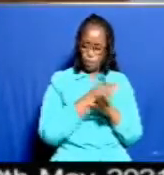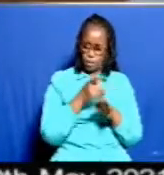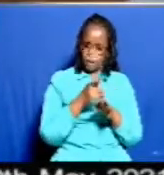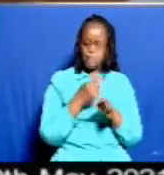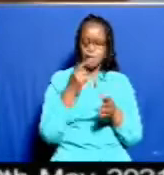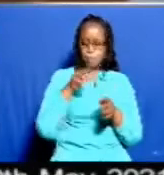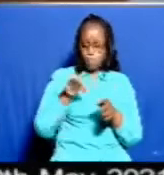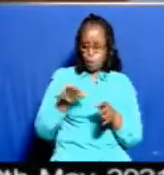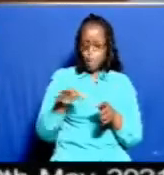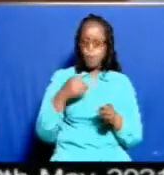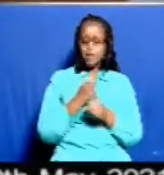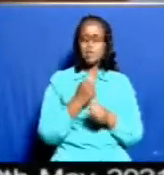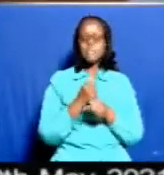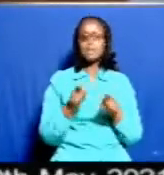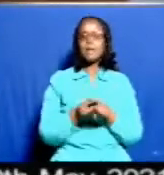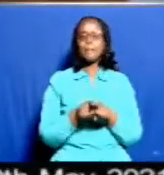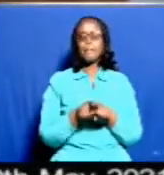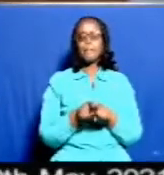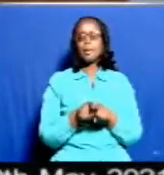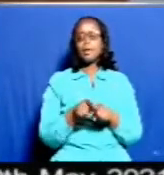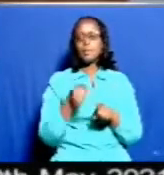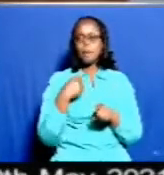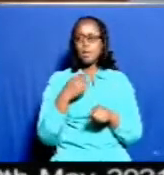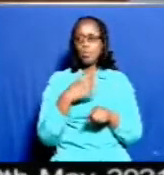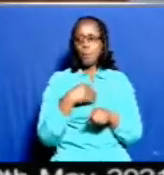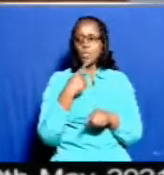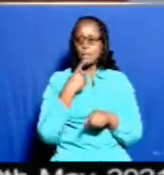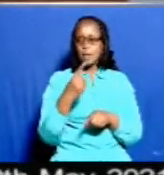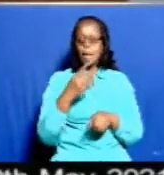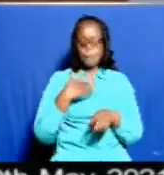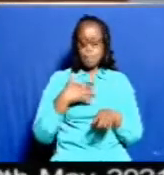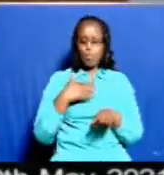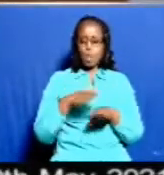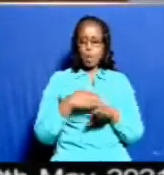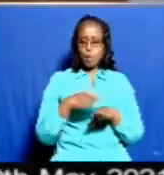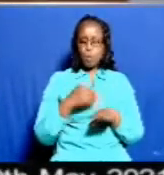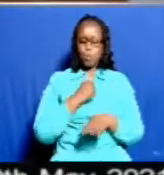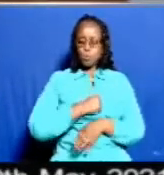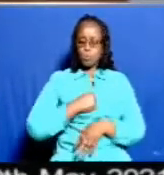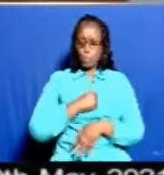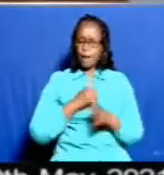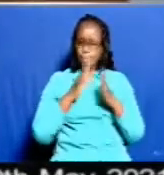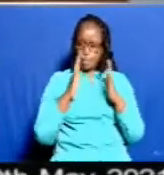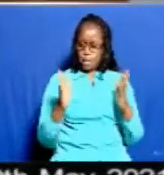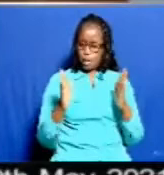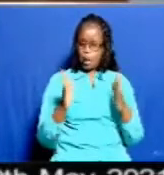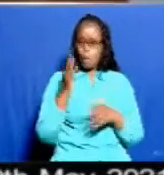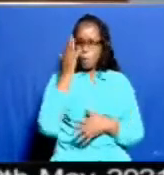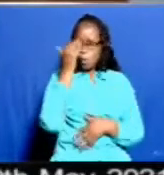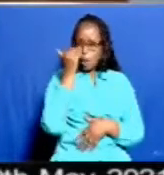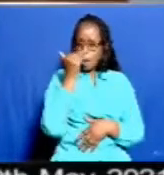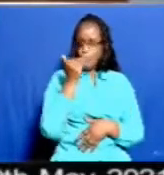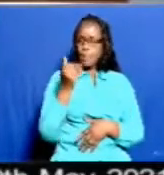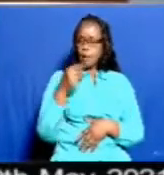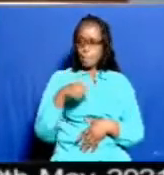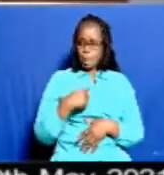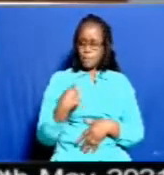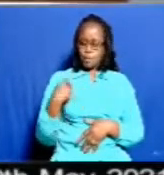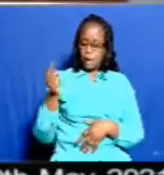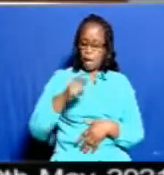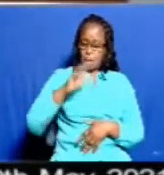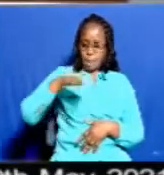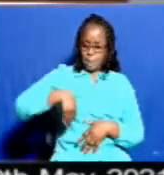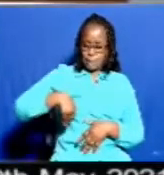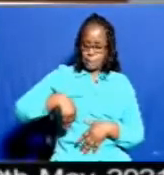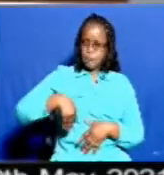And I was saying it is my regret and my apology to the people of Kikuyu and Kenyans at large, because I walked into the chamber late, and by that